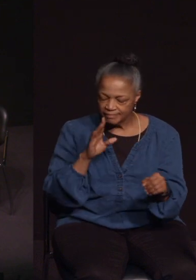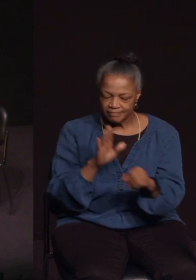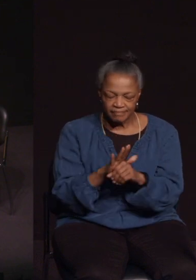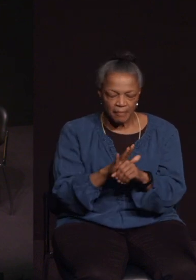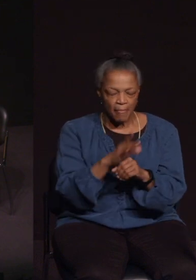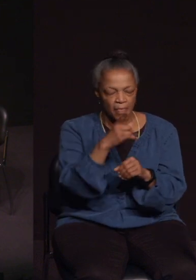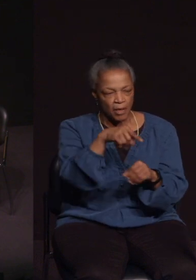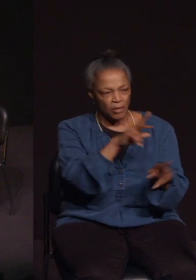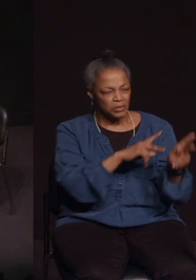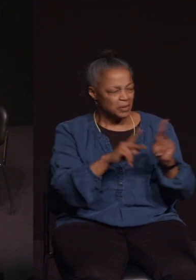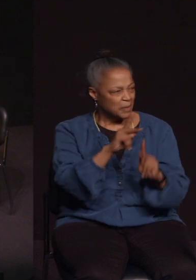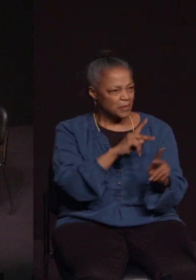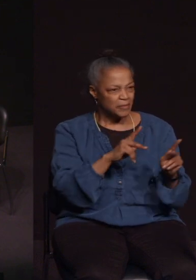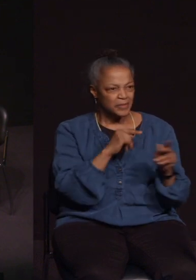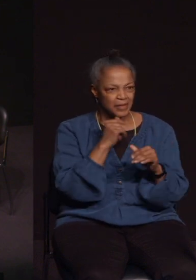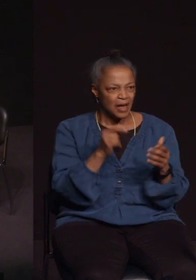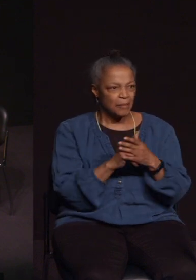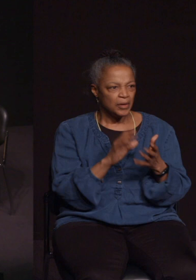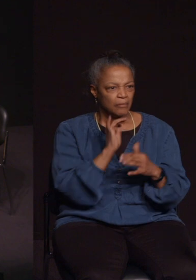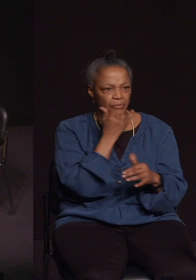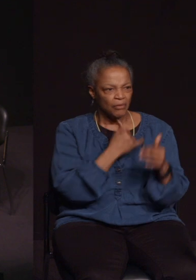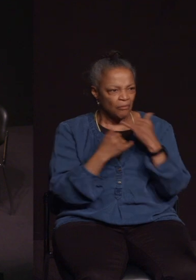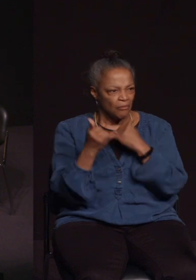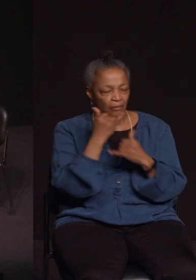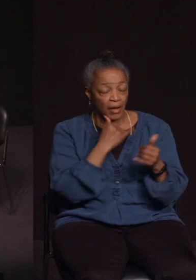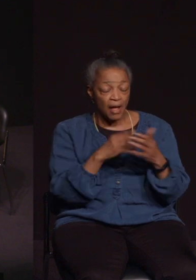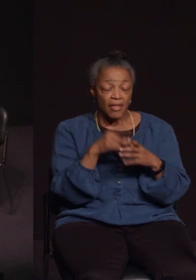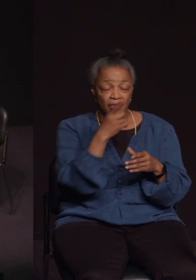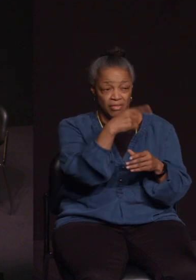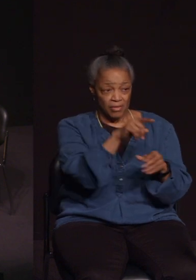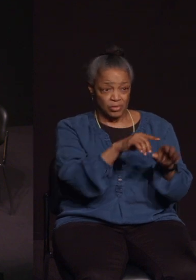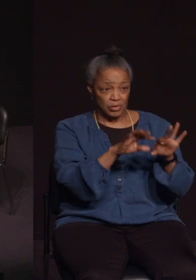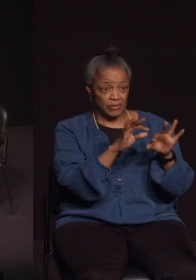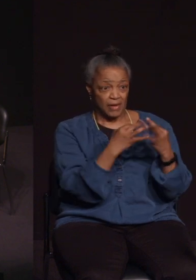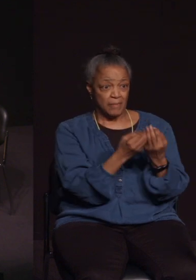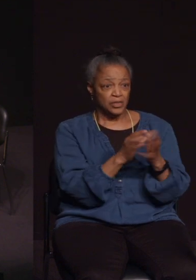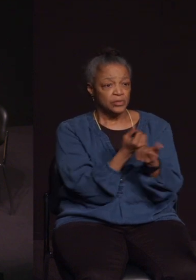people are not being mishandled and that they are safe.